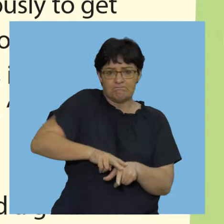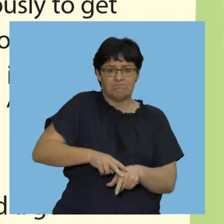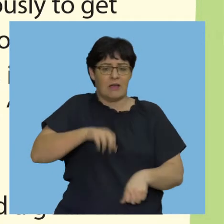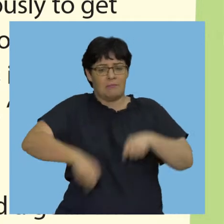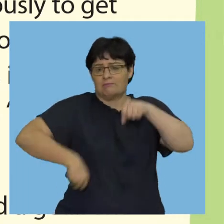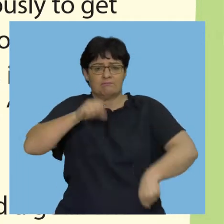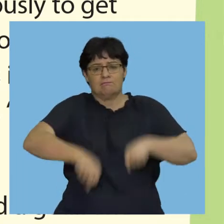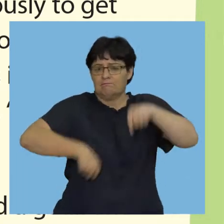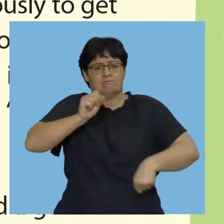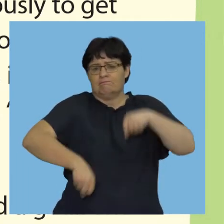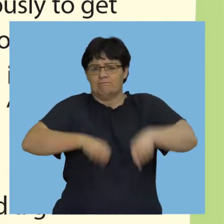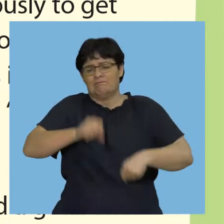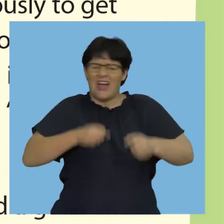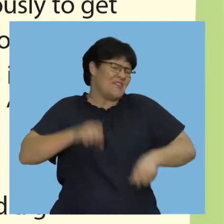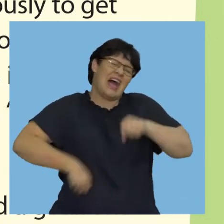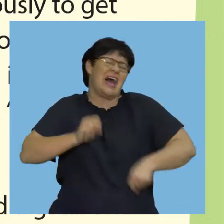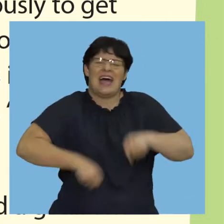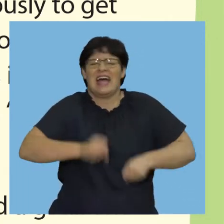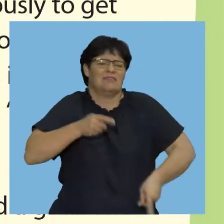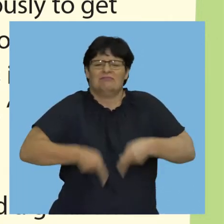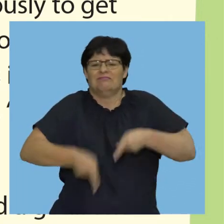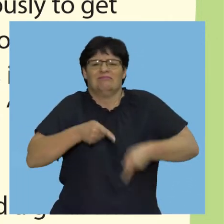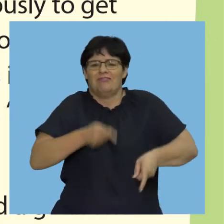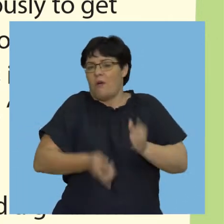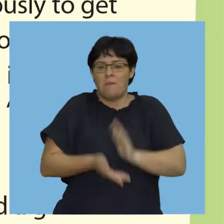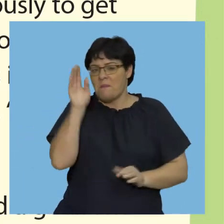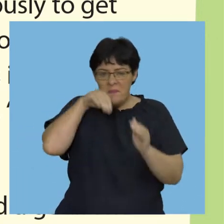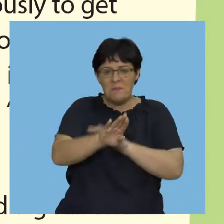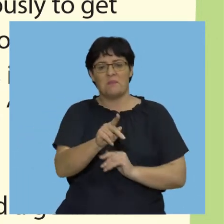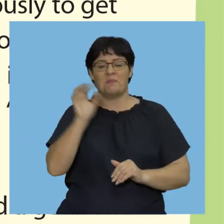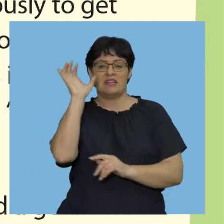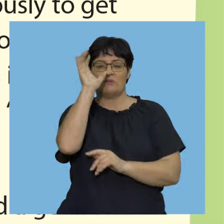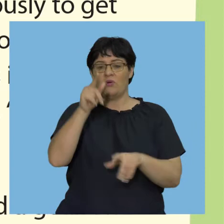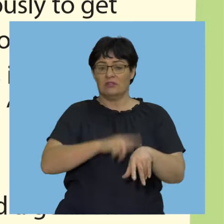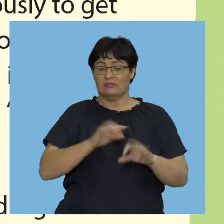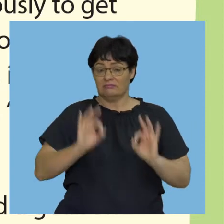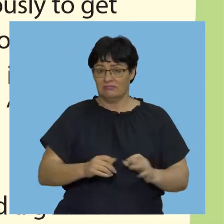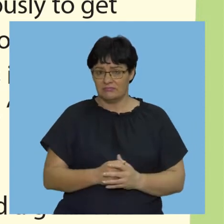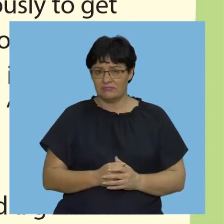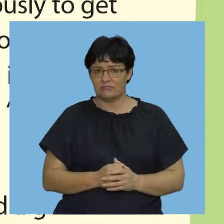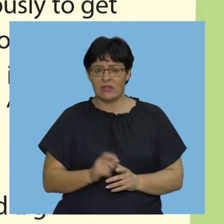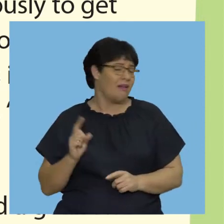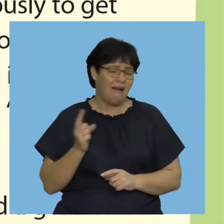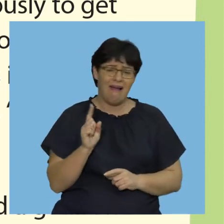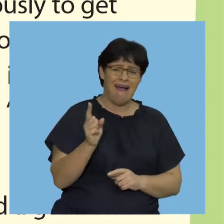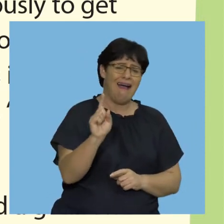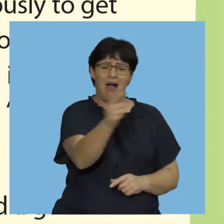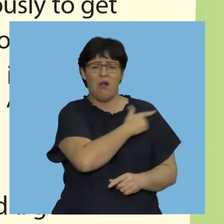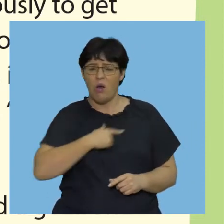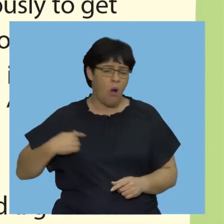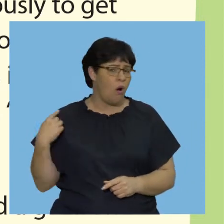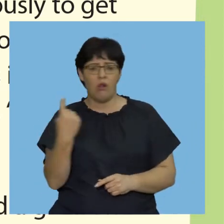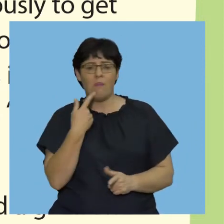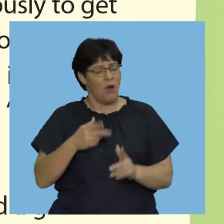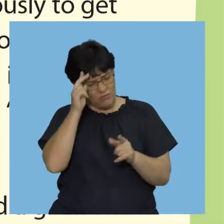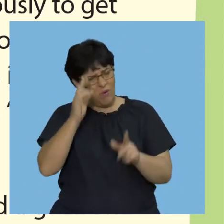bike and began to pedal furiously to get to the netball game on time. It was a long and lonely road, but